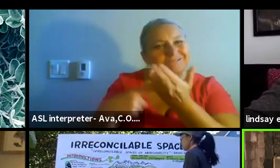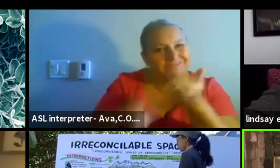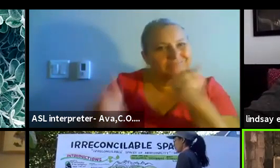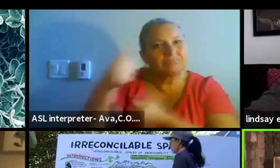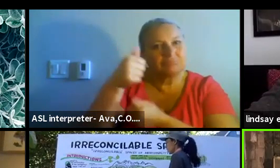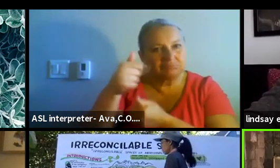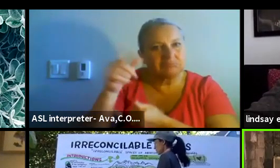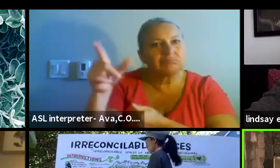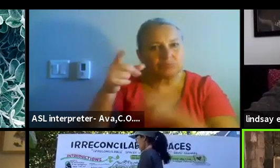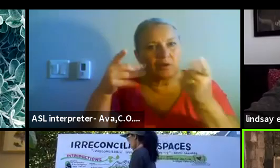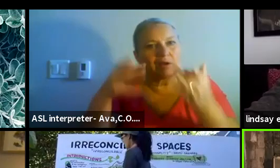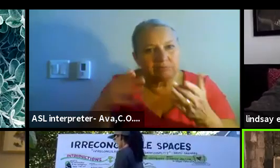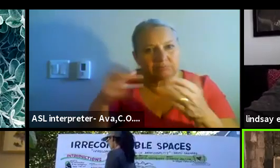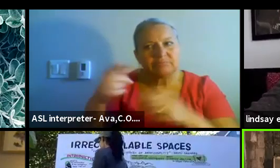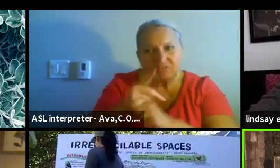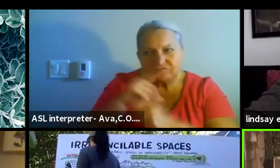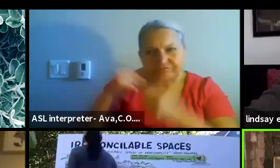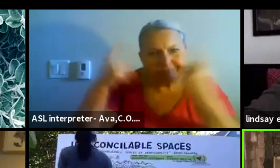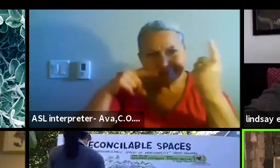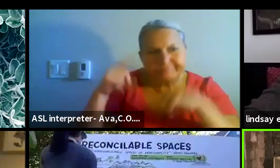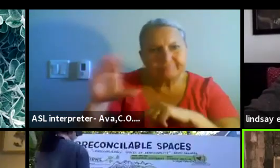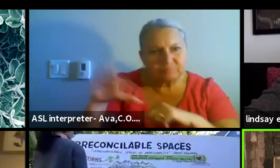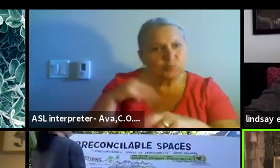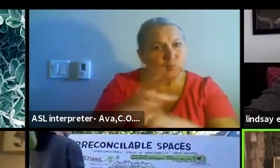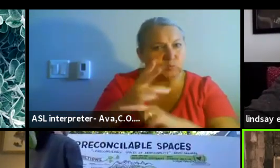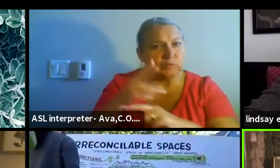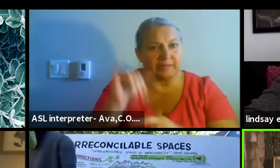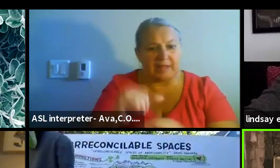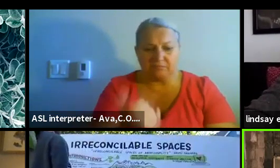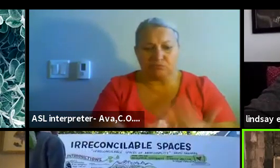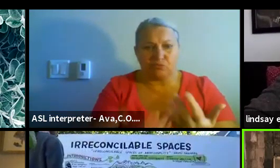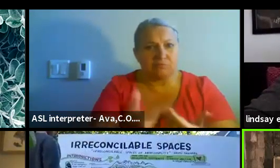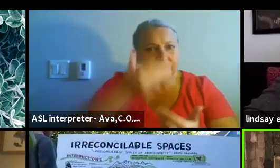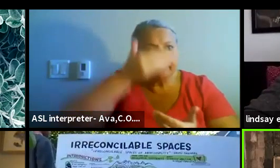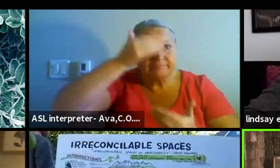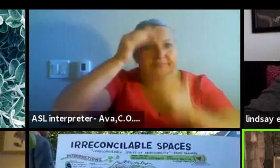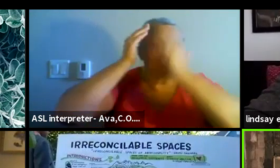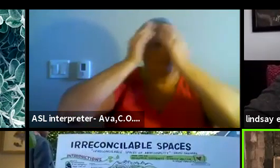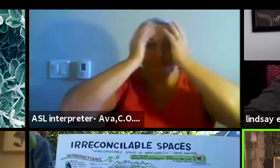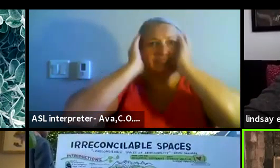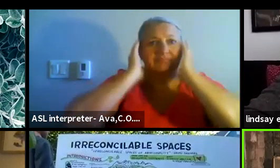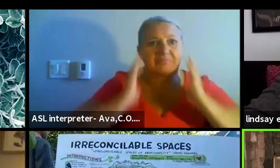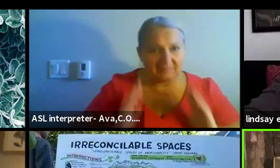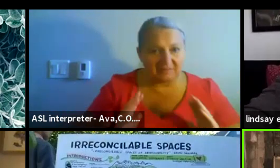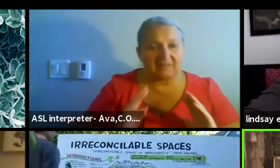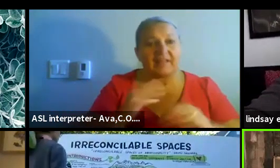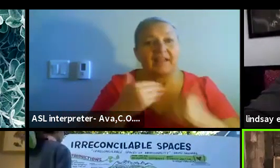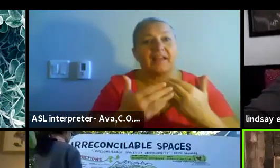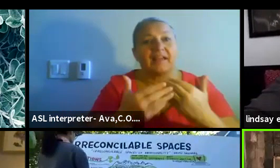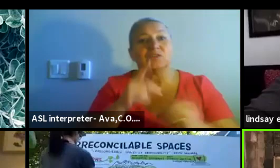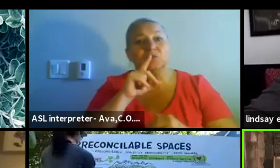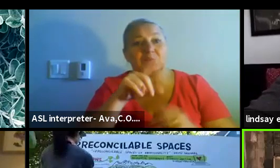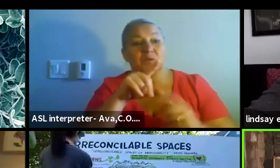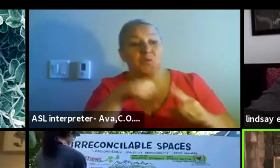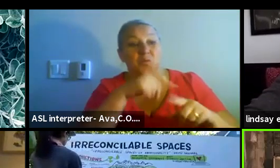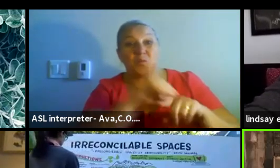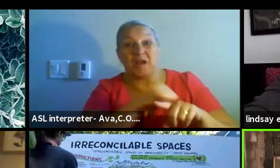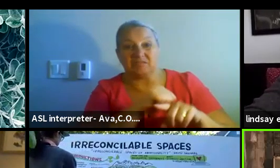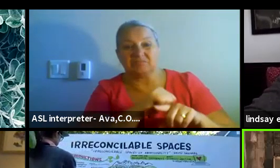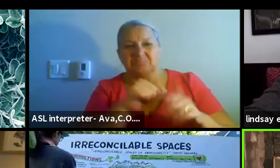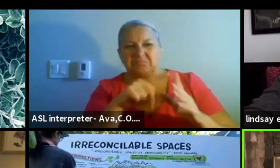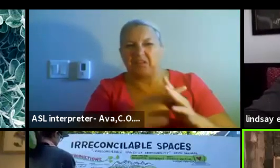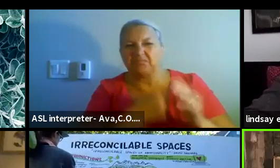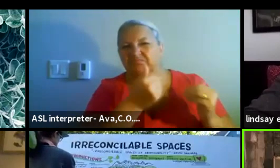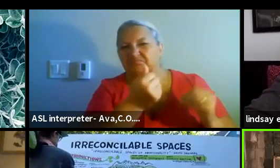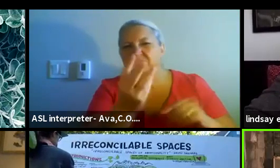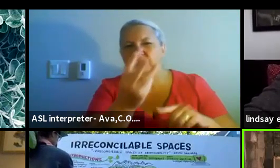and actually beyond that building. So this was important to have this free rein. But when rehearsals began months later, we